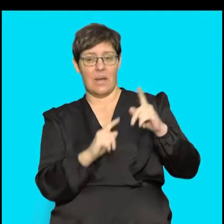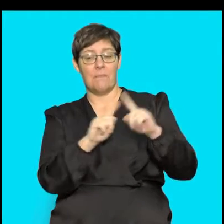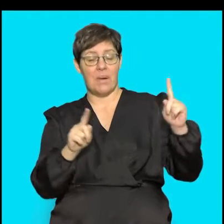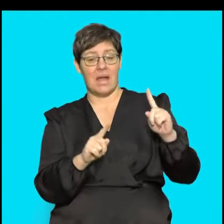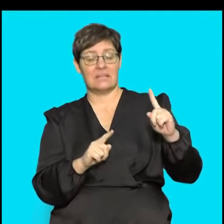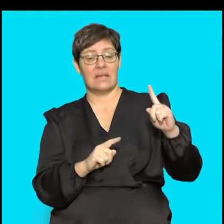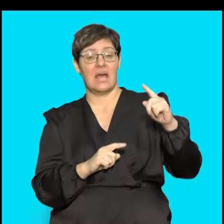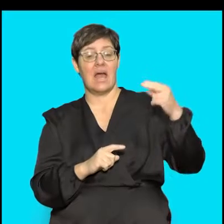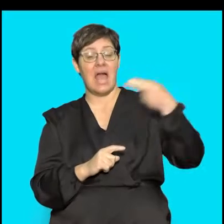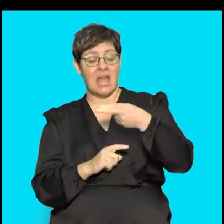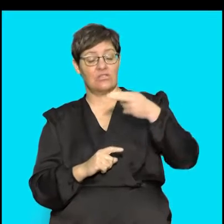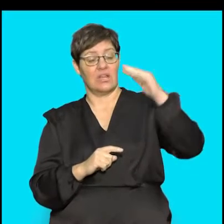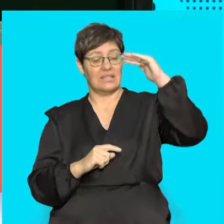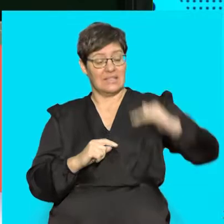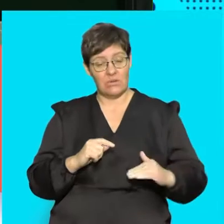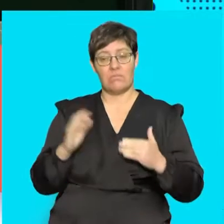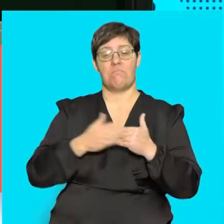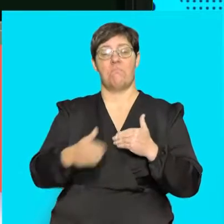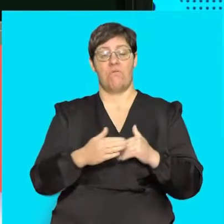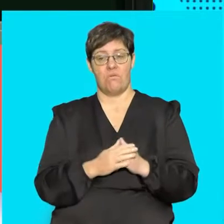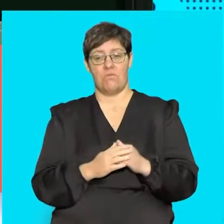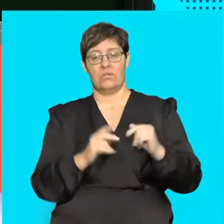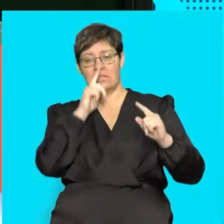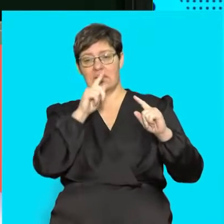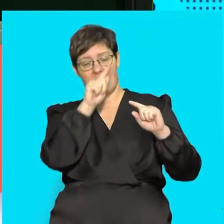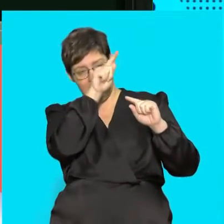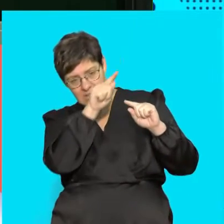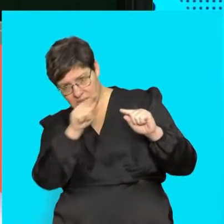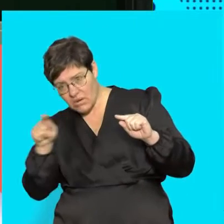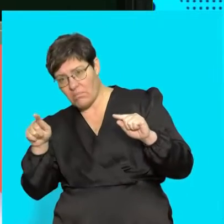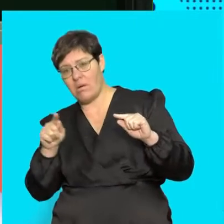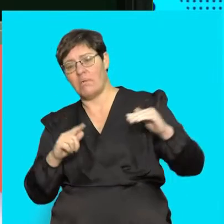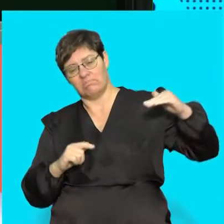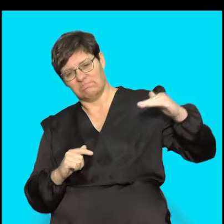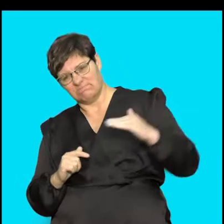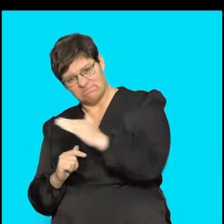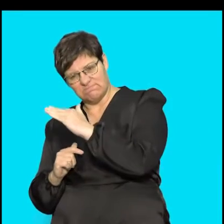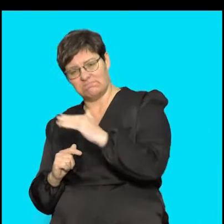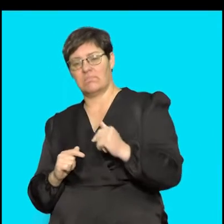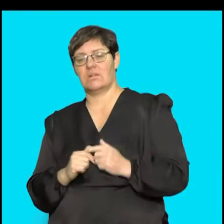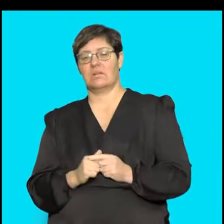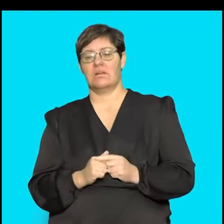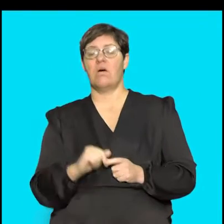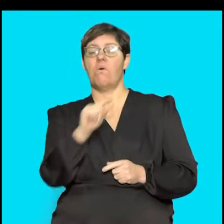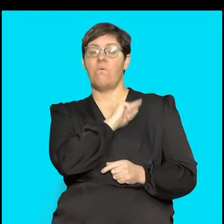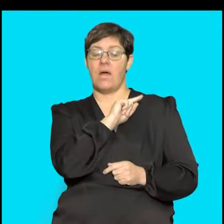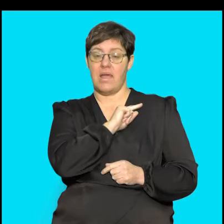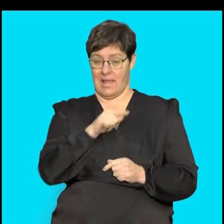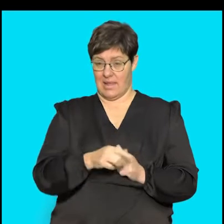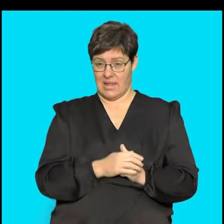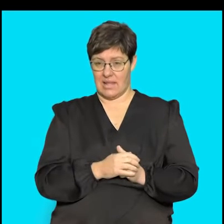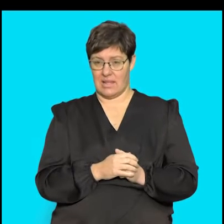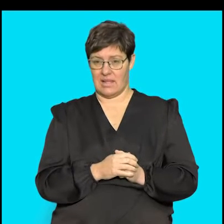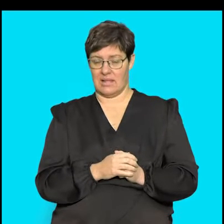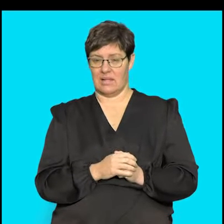decreases, but hydrogen decreases more. You can see on the slope that it's a bit steeper for hydrogen. The reason